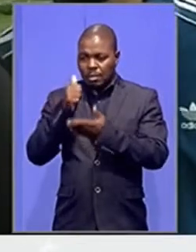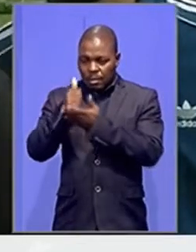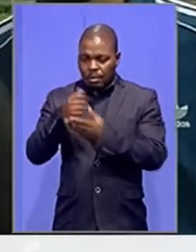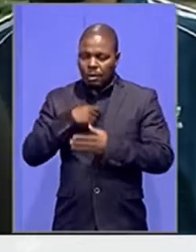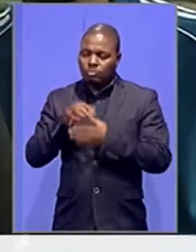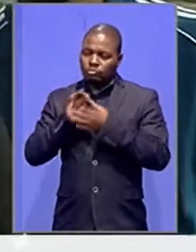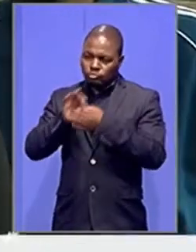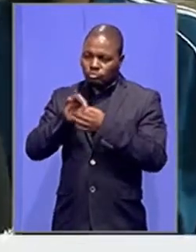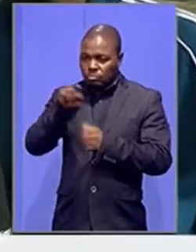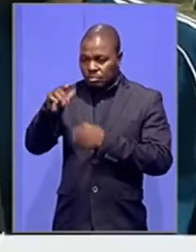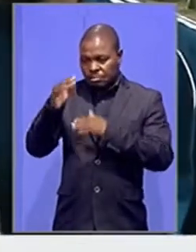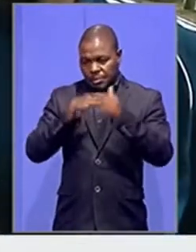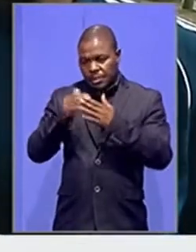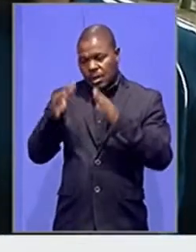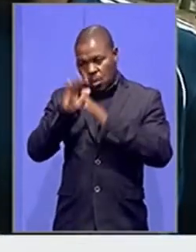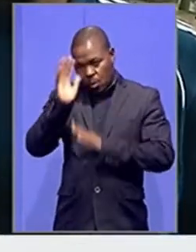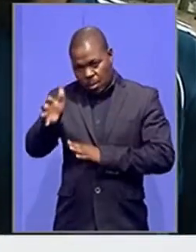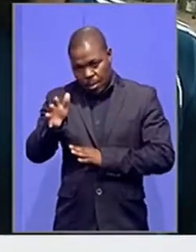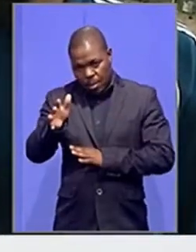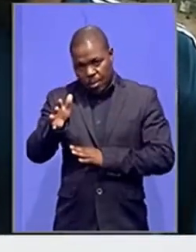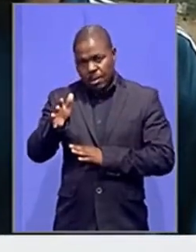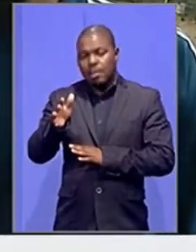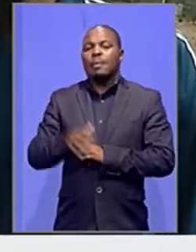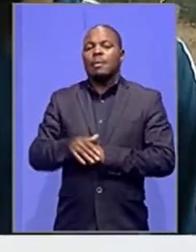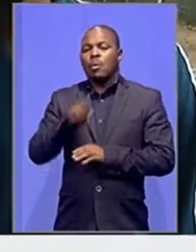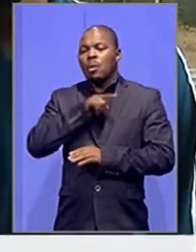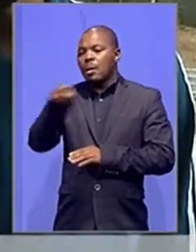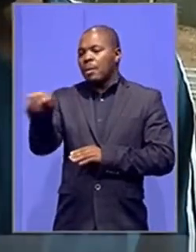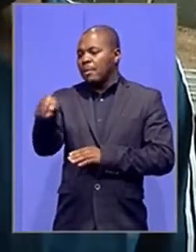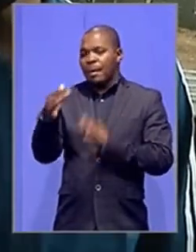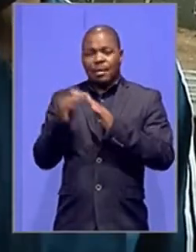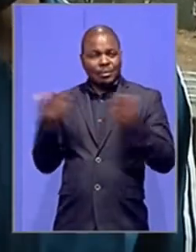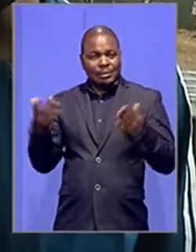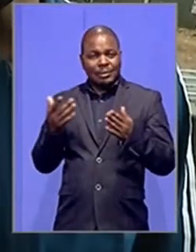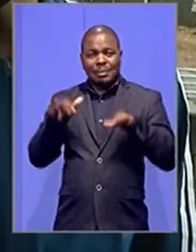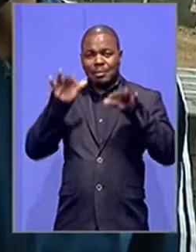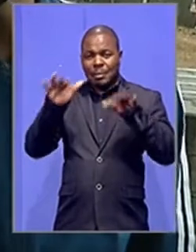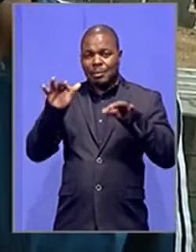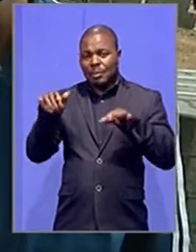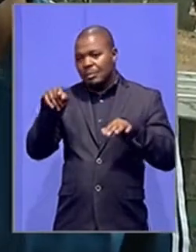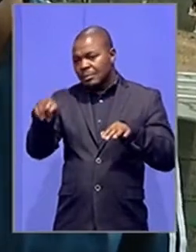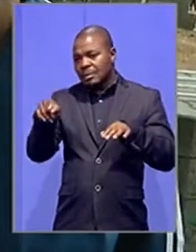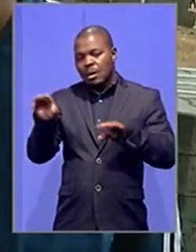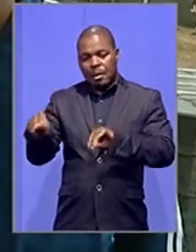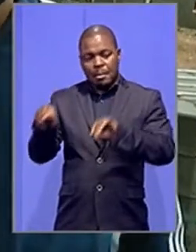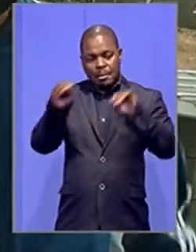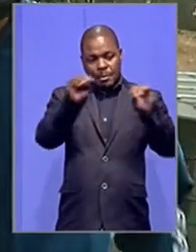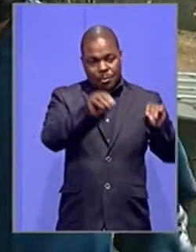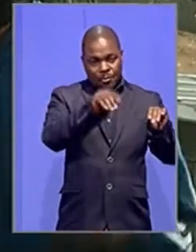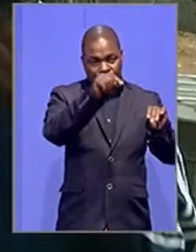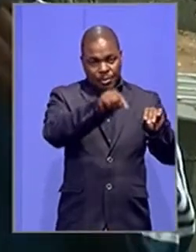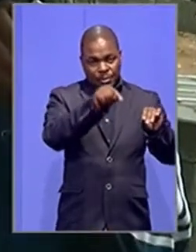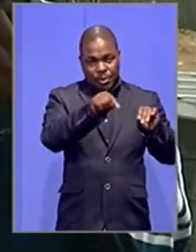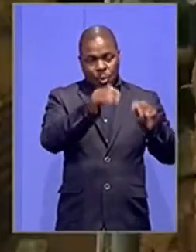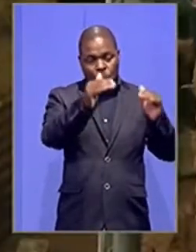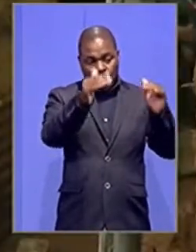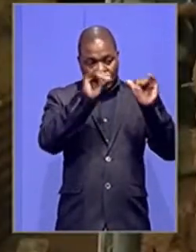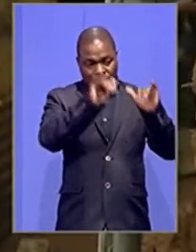them because there's no house there. We're still going to go and see that house. There's no house. Those people will be moved to the